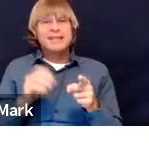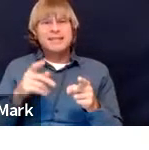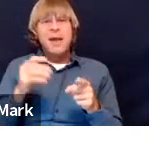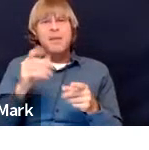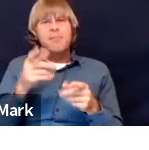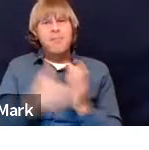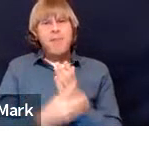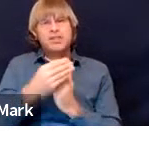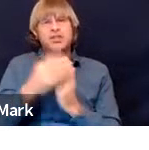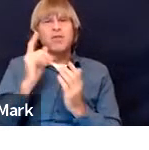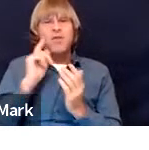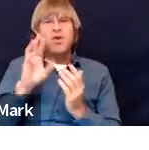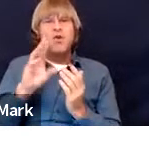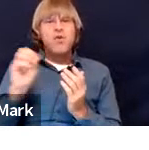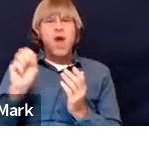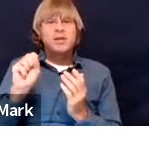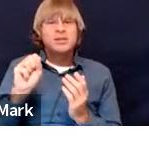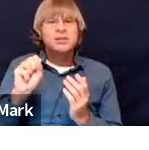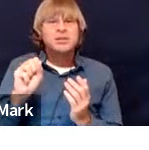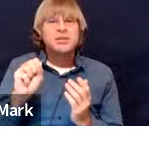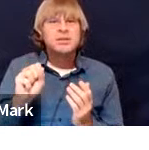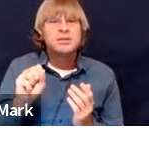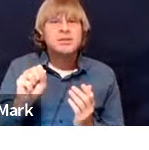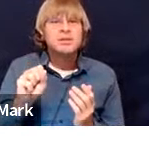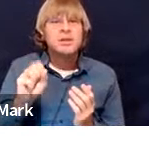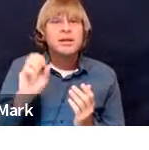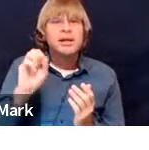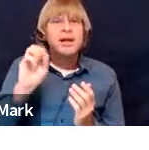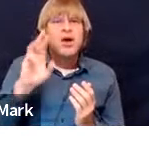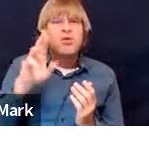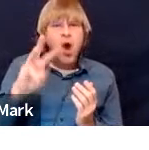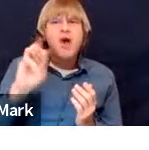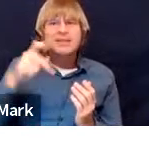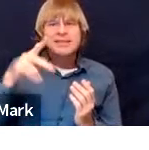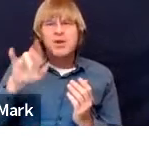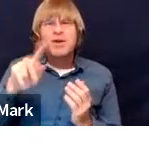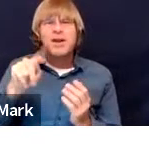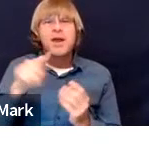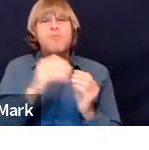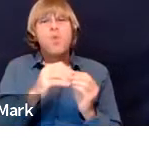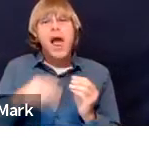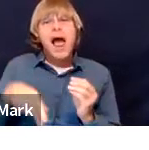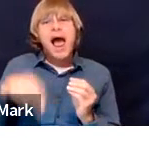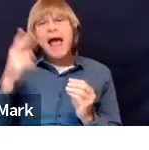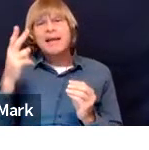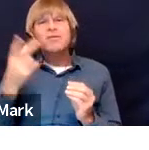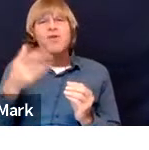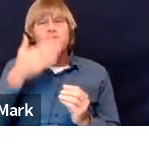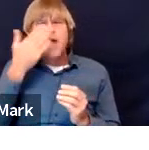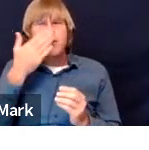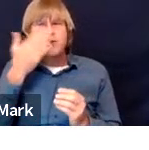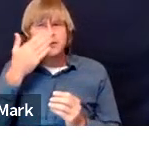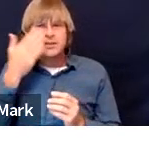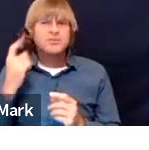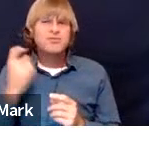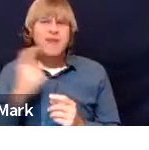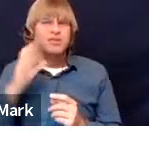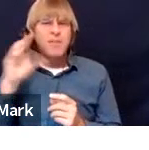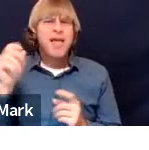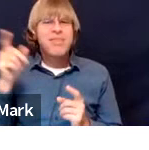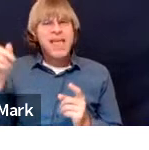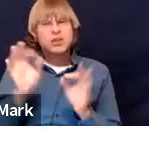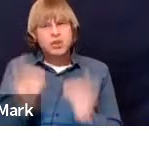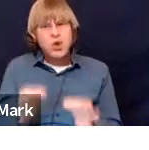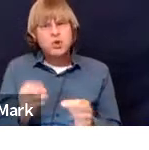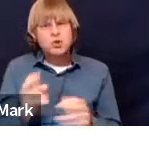packaging for Raw Spirit, a more natural high-end fragrance company. They